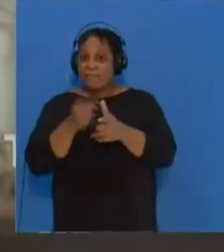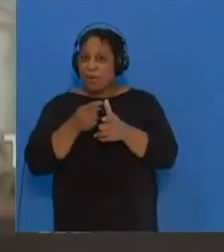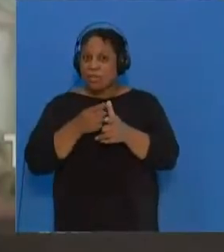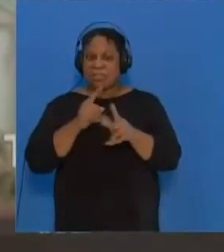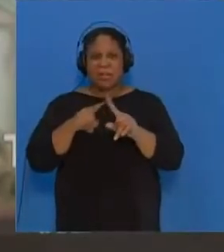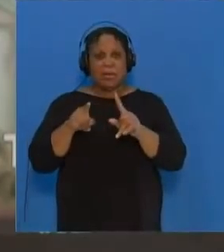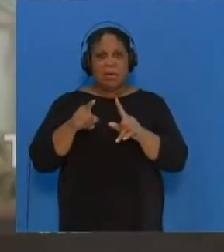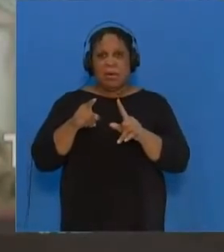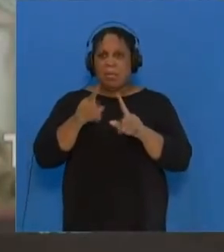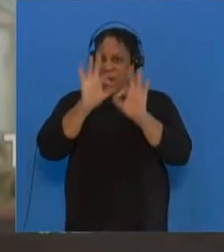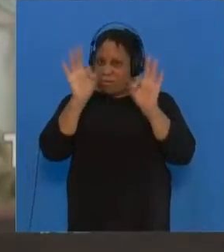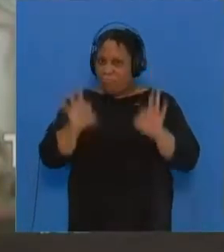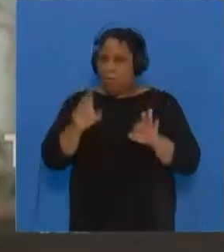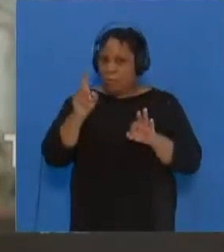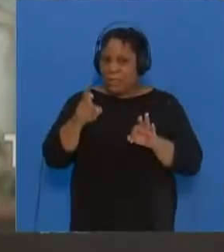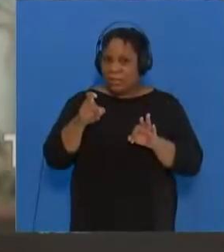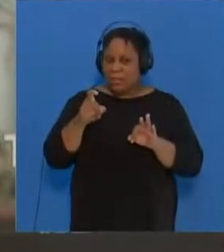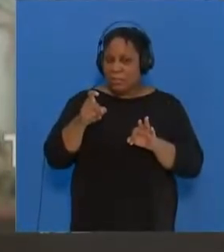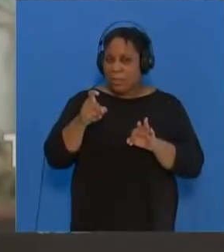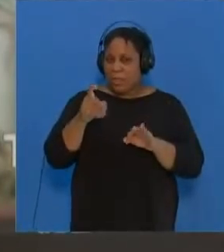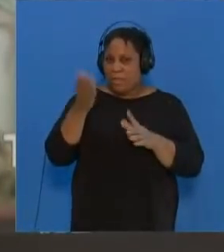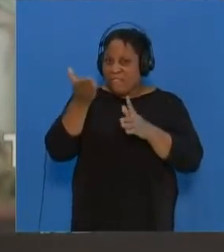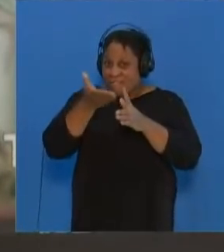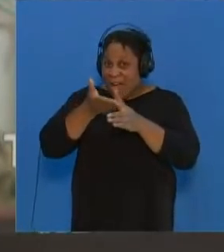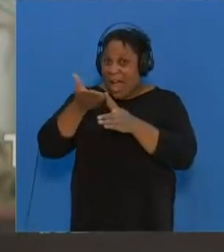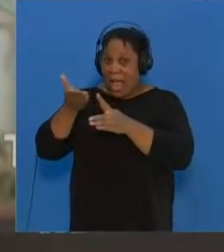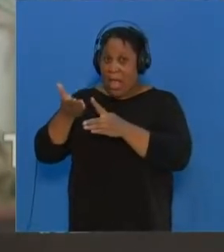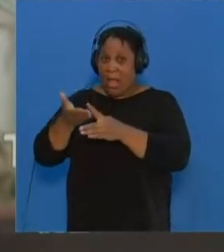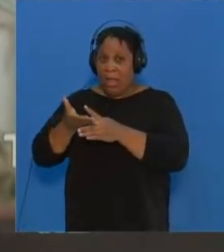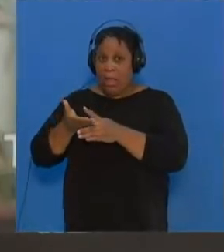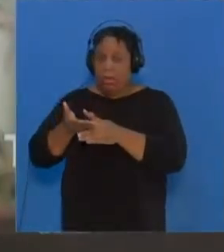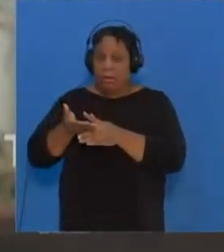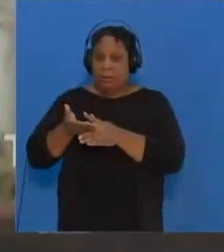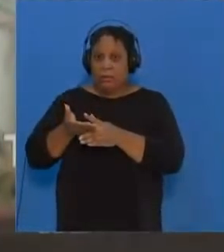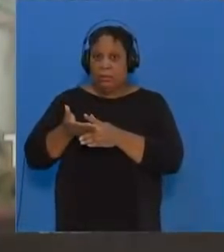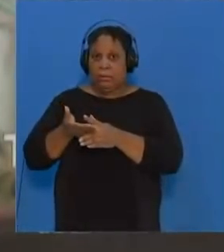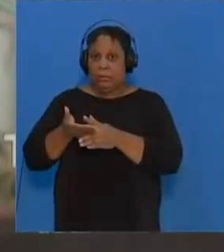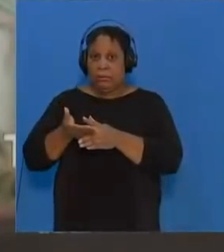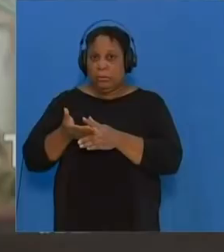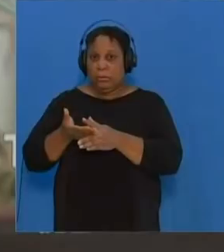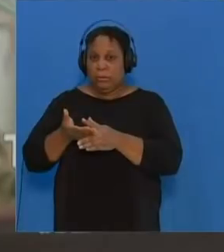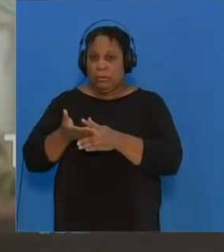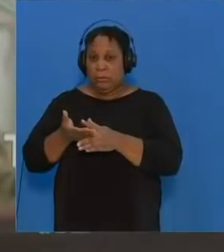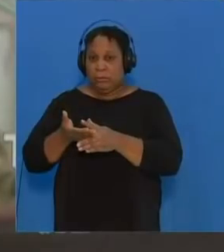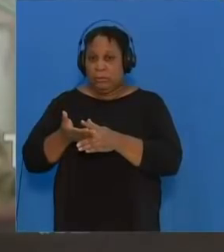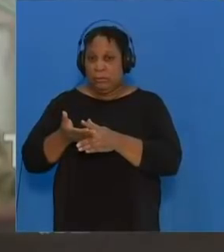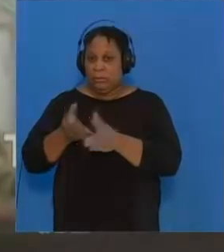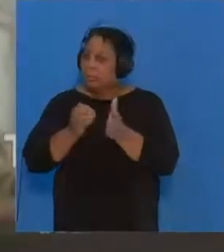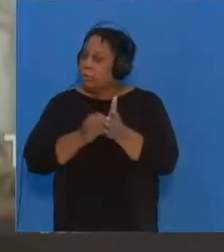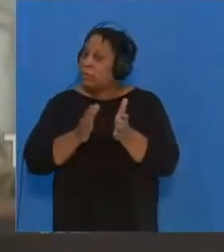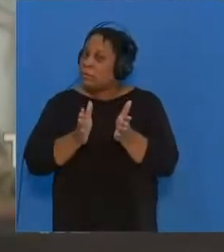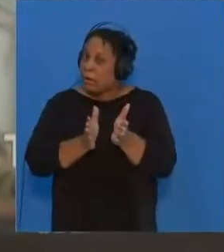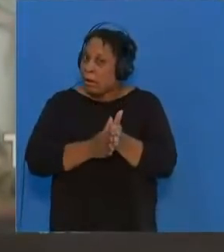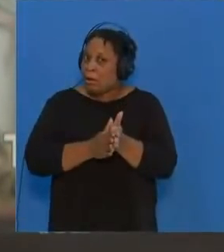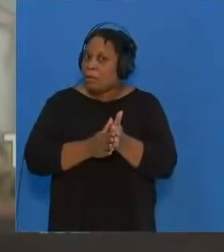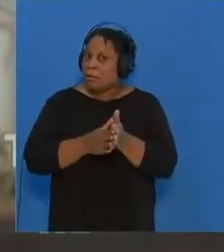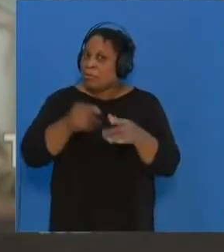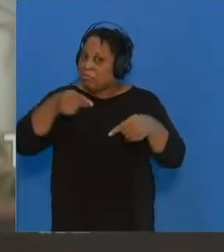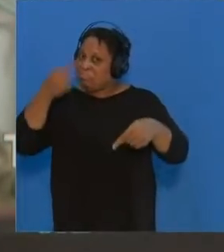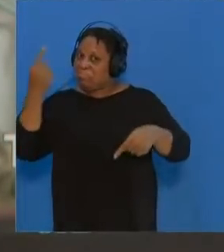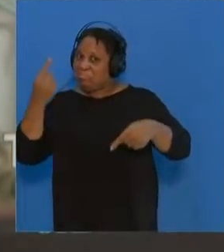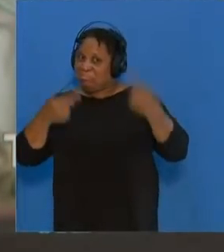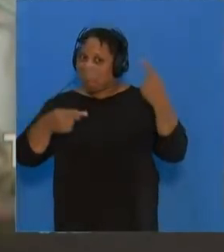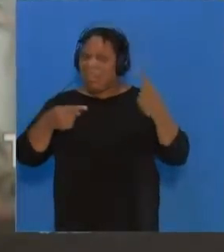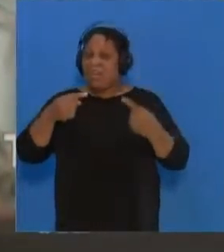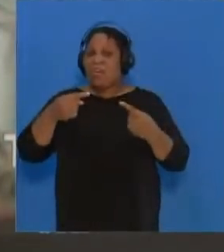been filed. Forms have to be filed out, documents of disagreements for